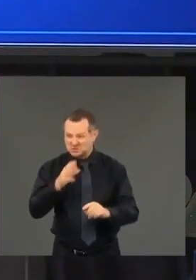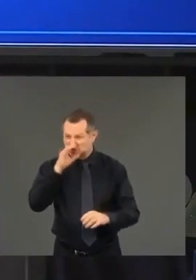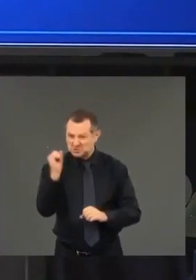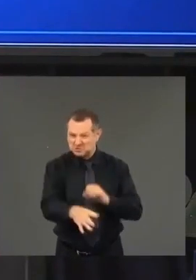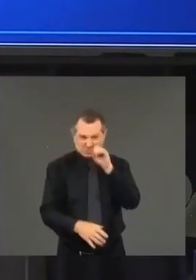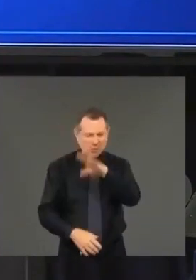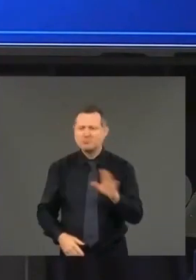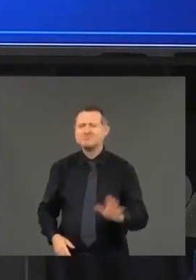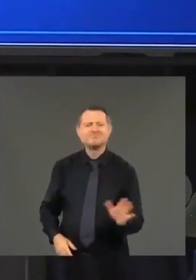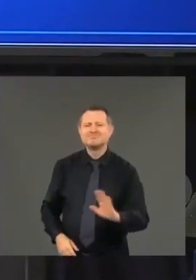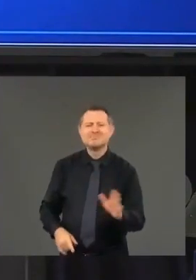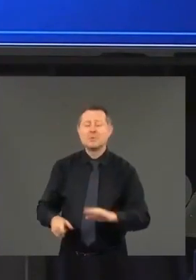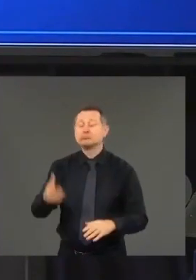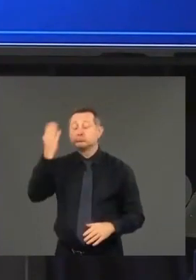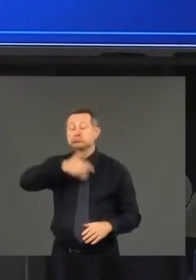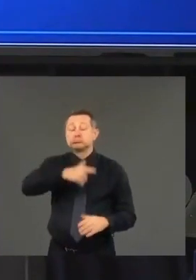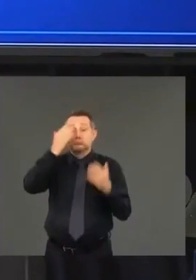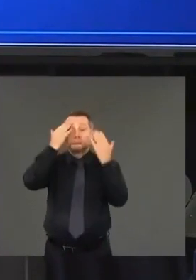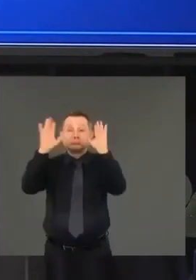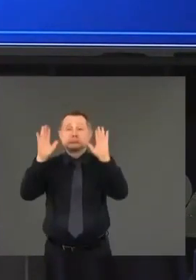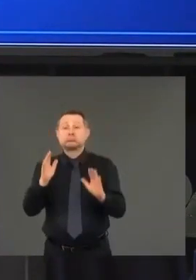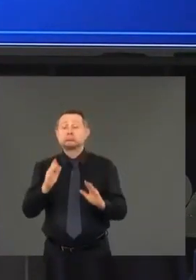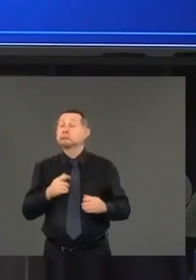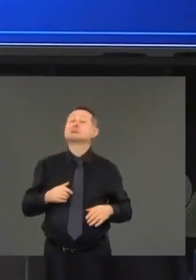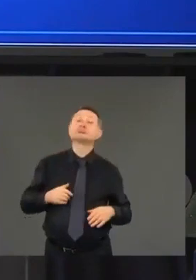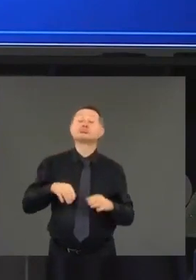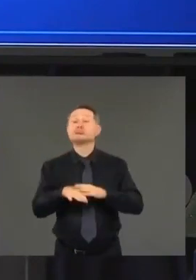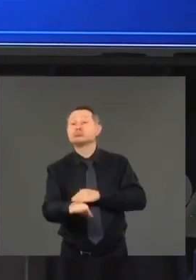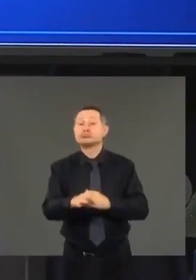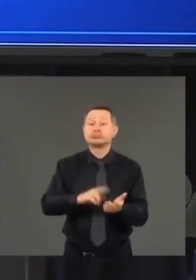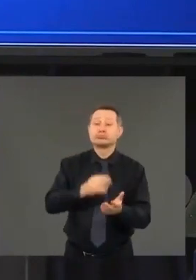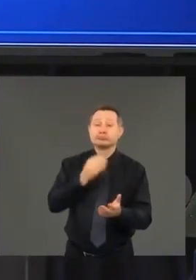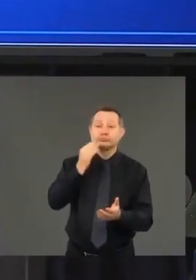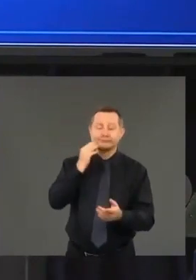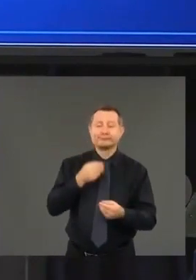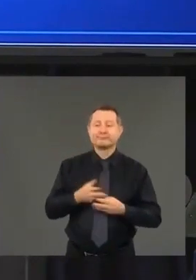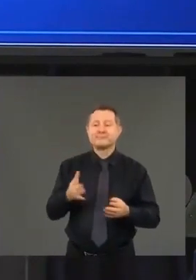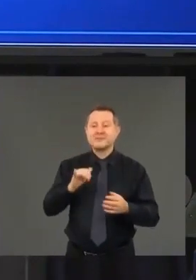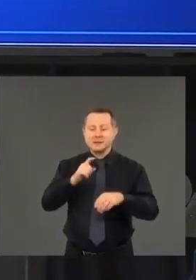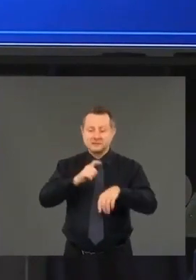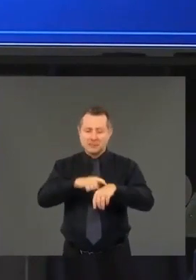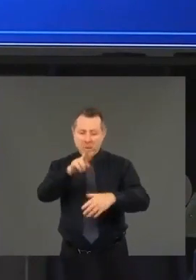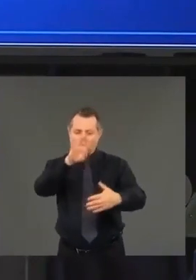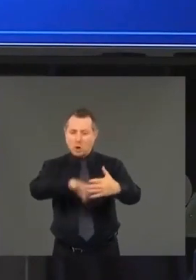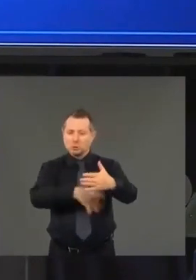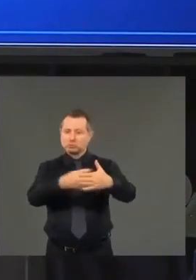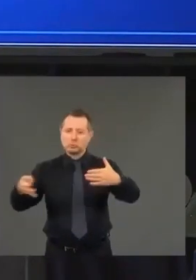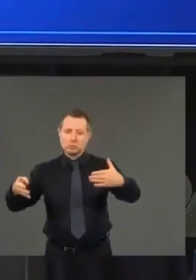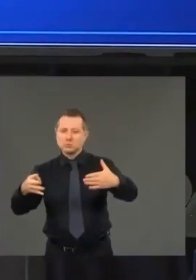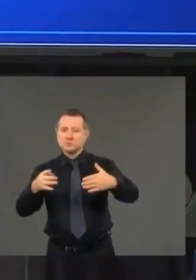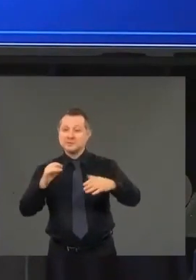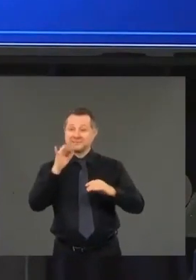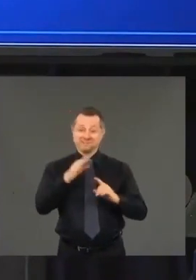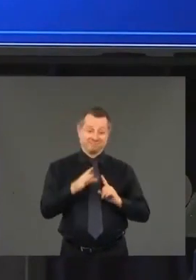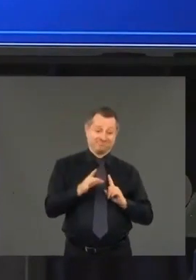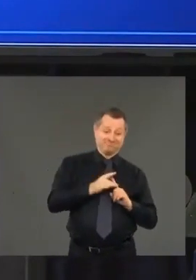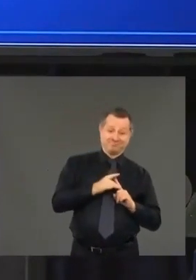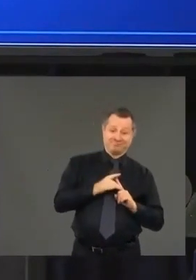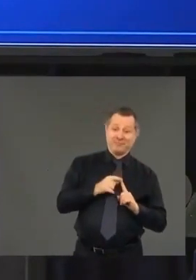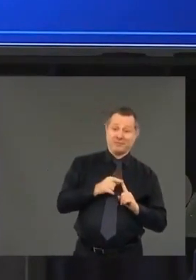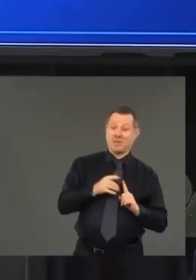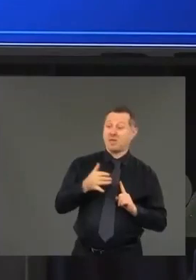conclusion. And most importantly, when you look at the timeline, we now know that from date of infection to death, it's approximately 18